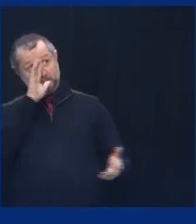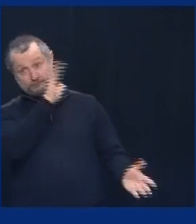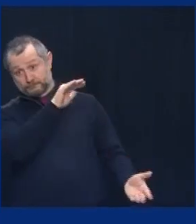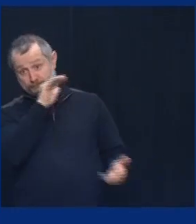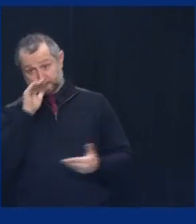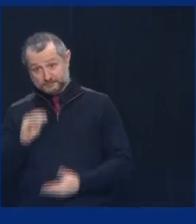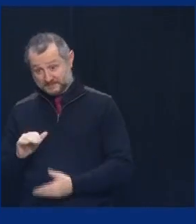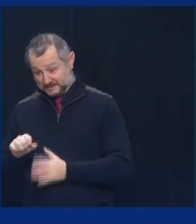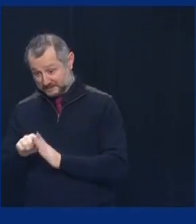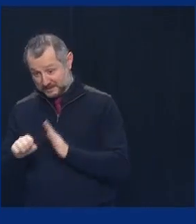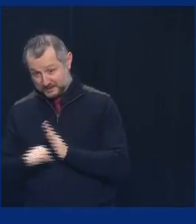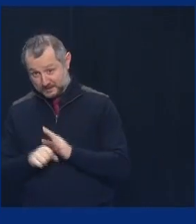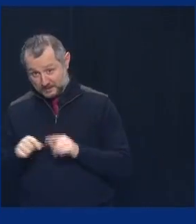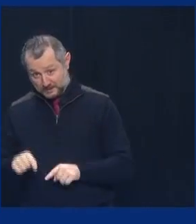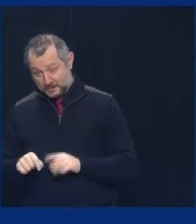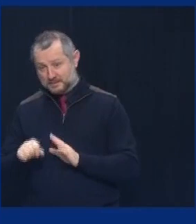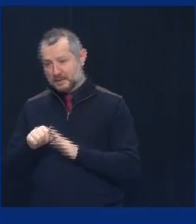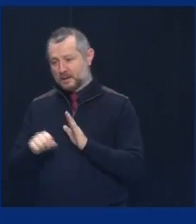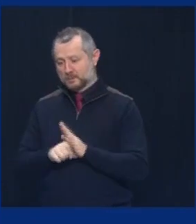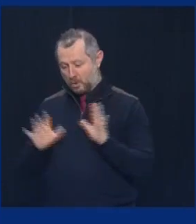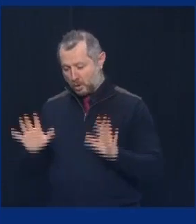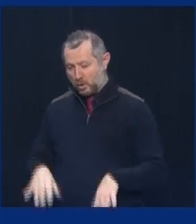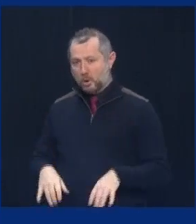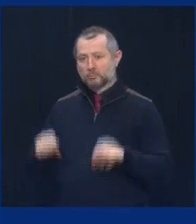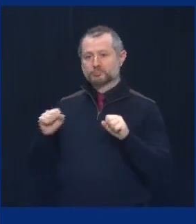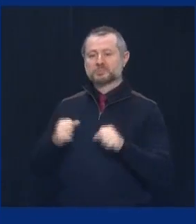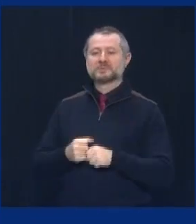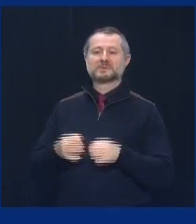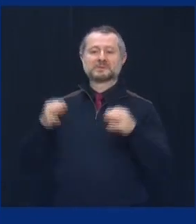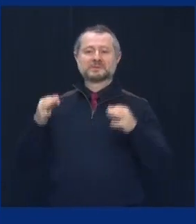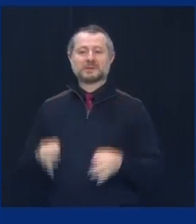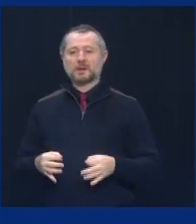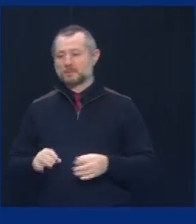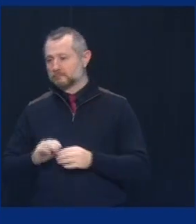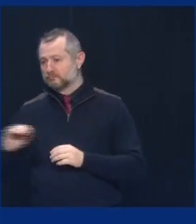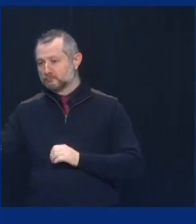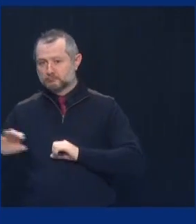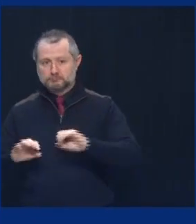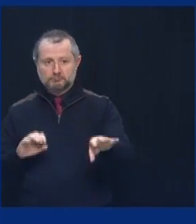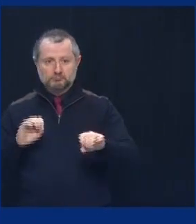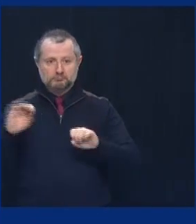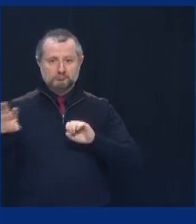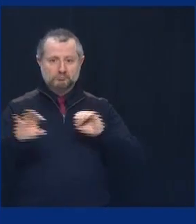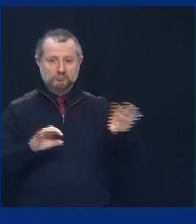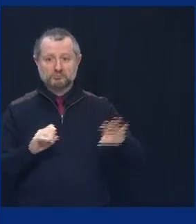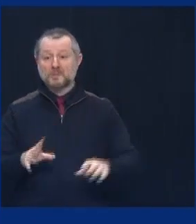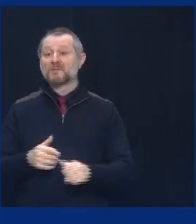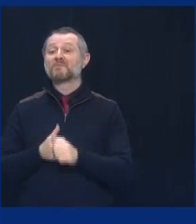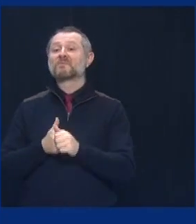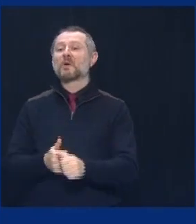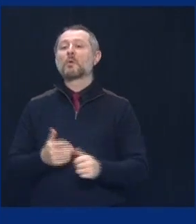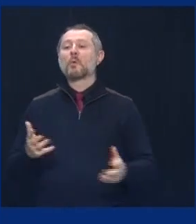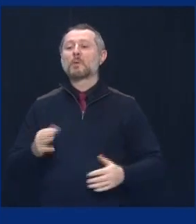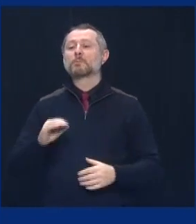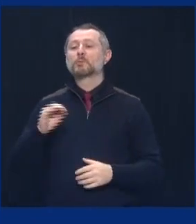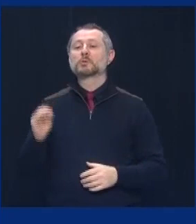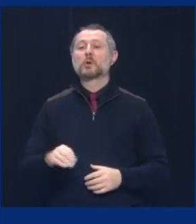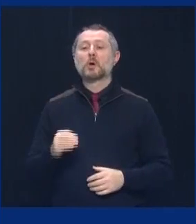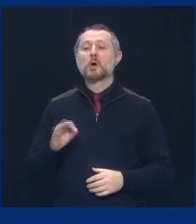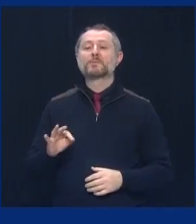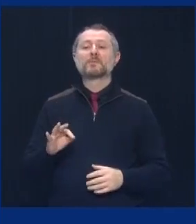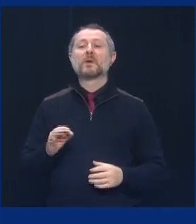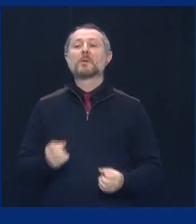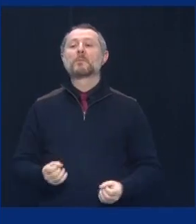plan. The state allocation is by percentage of